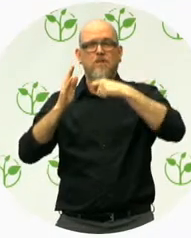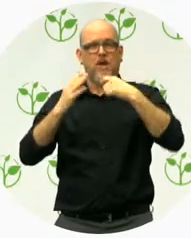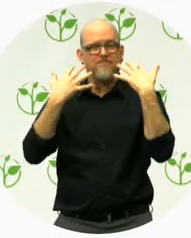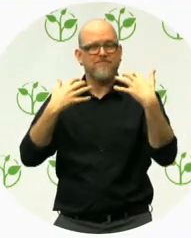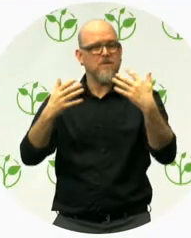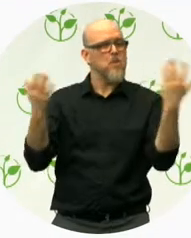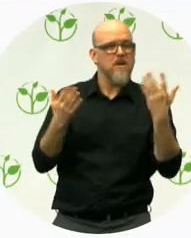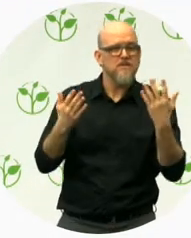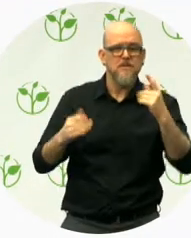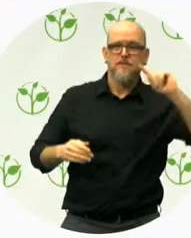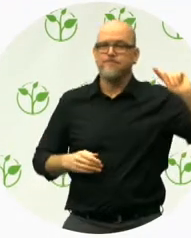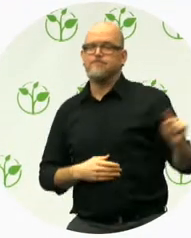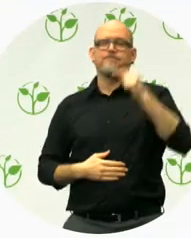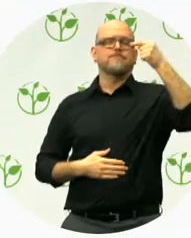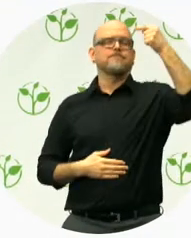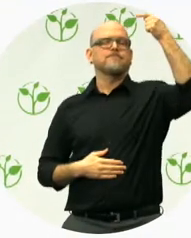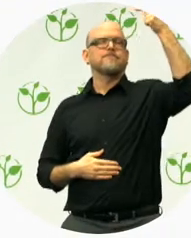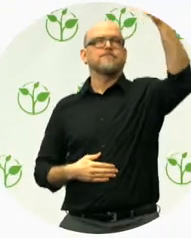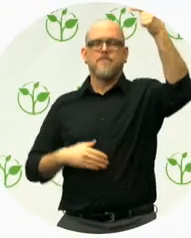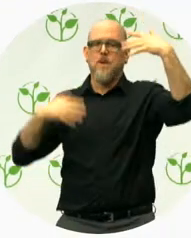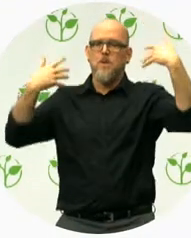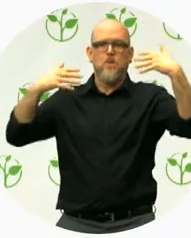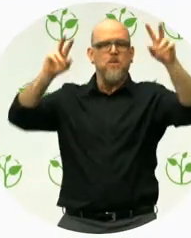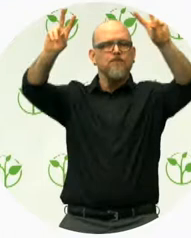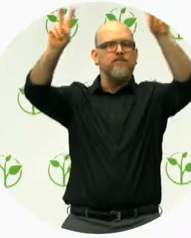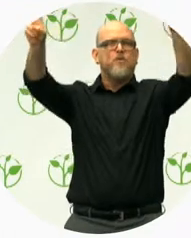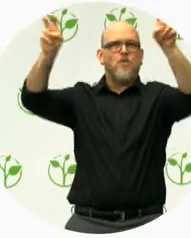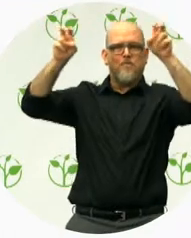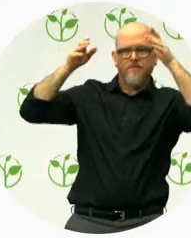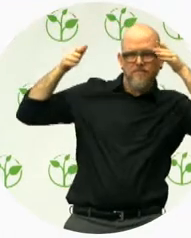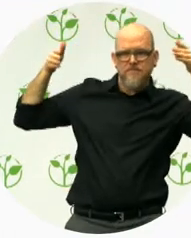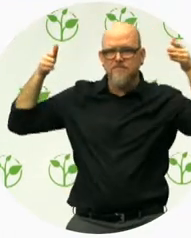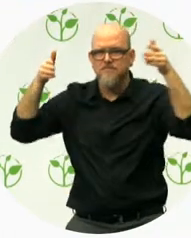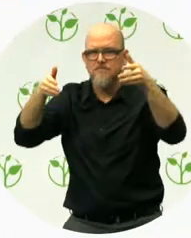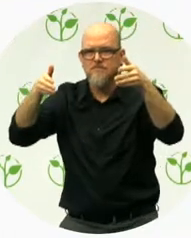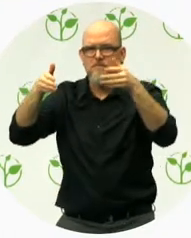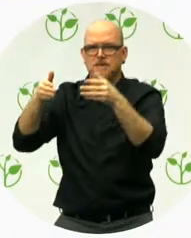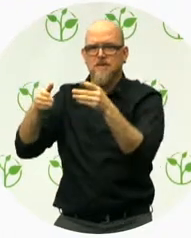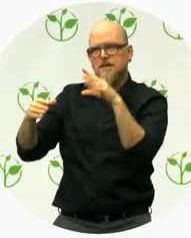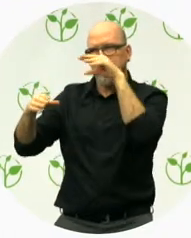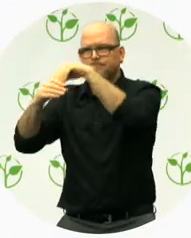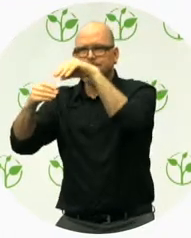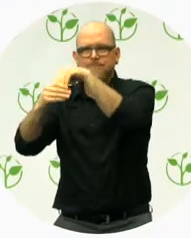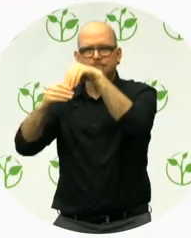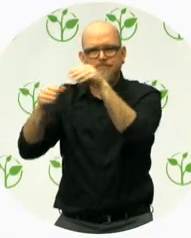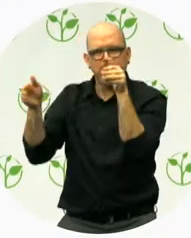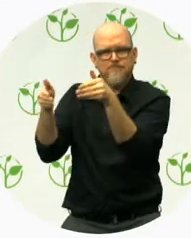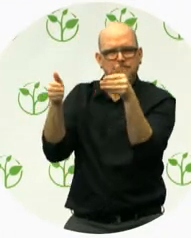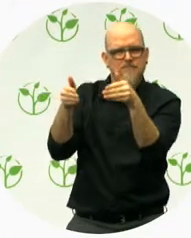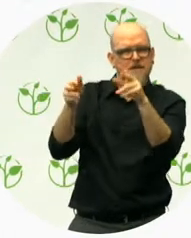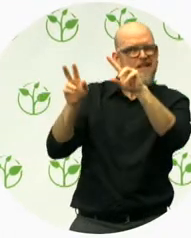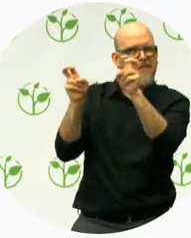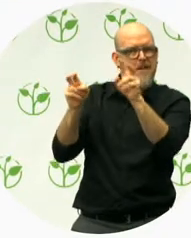This is one of my most favorite communities that I belong to, and we belong to many. And this community now stretches